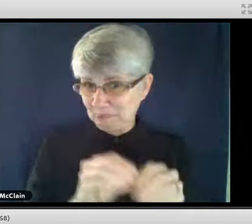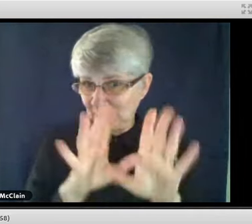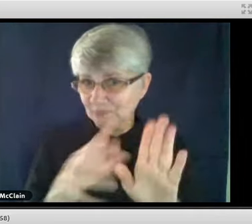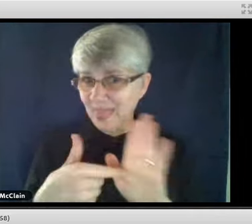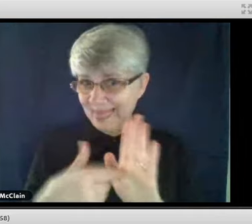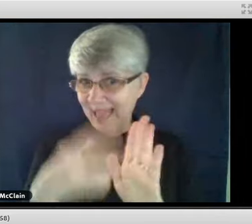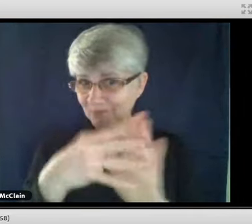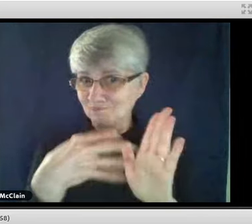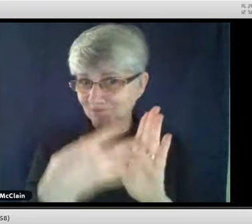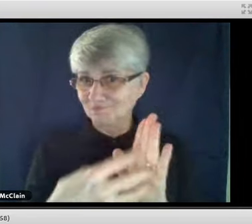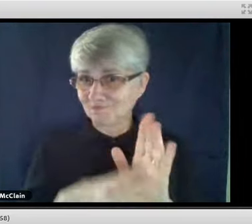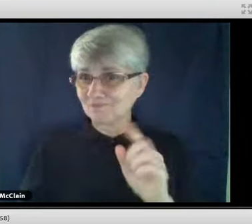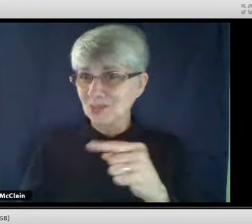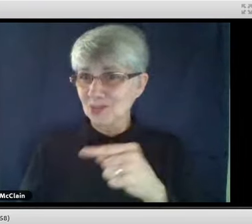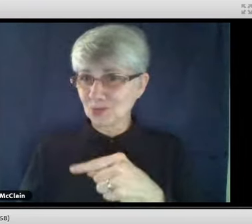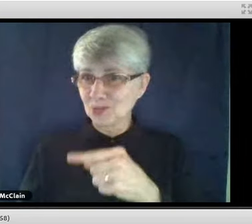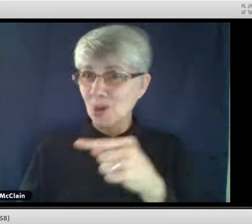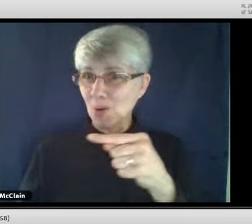of